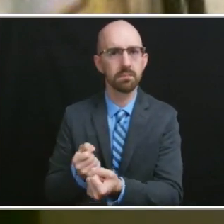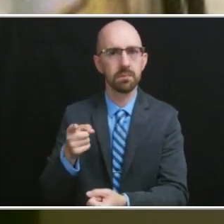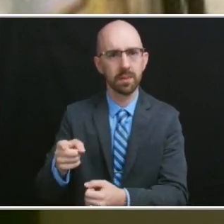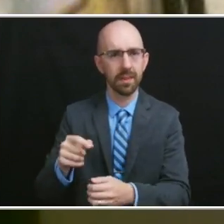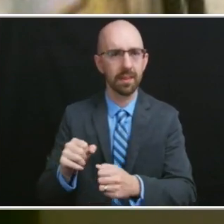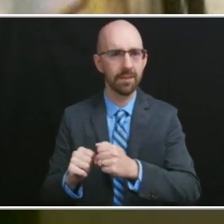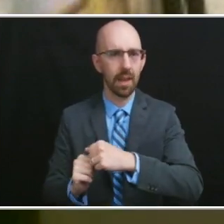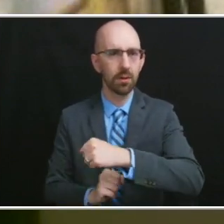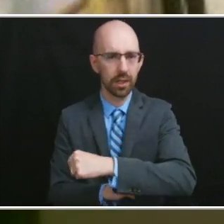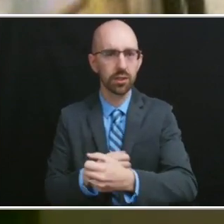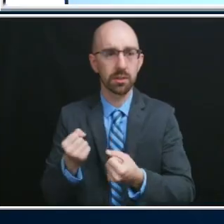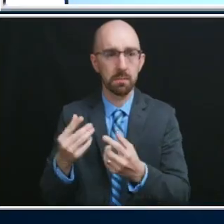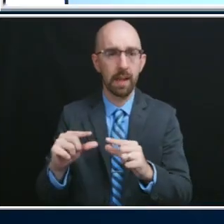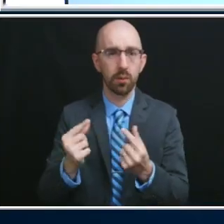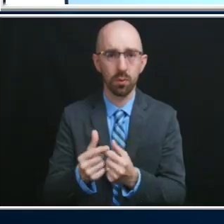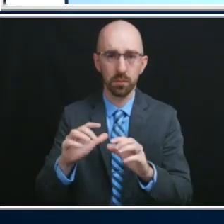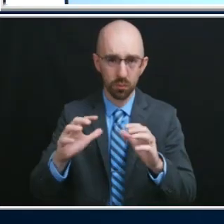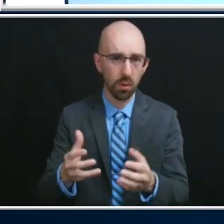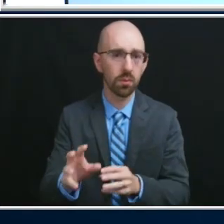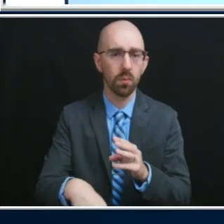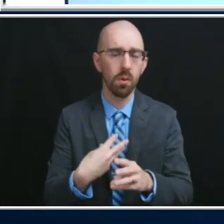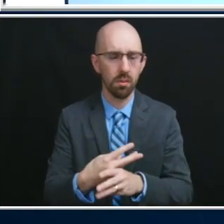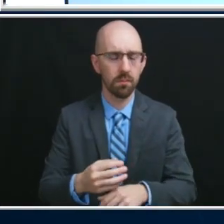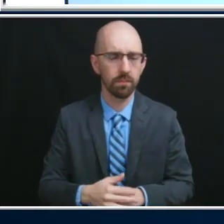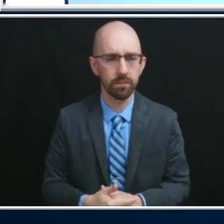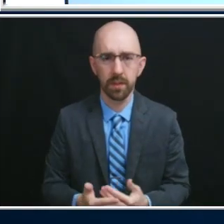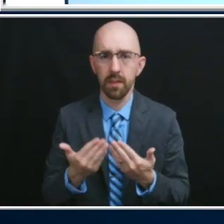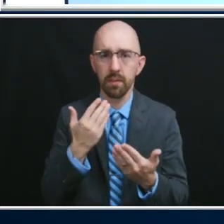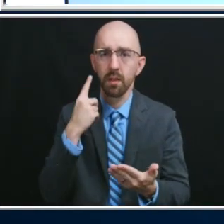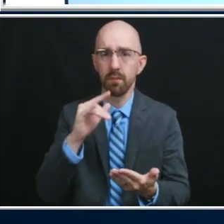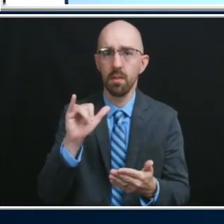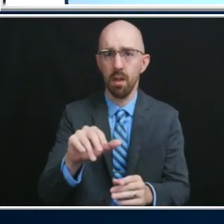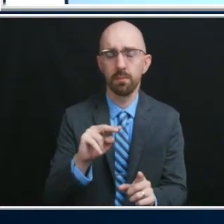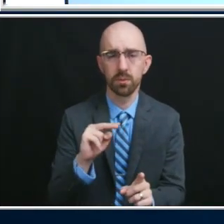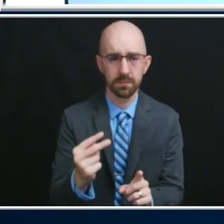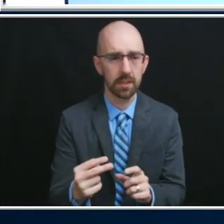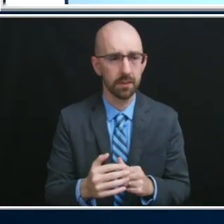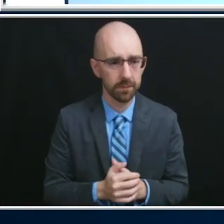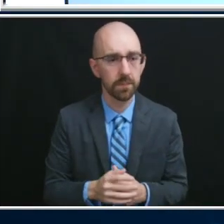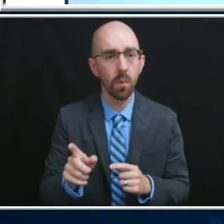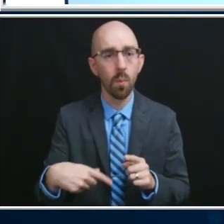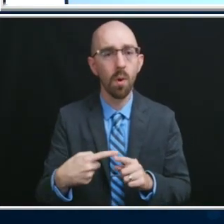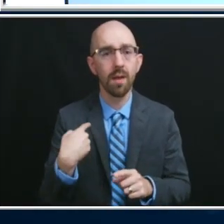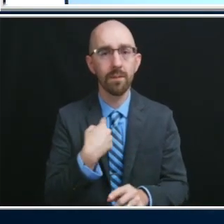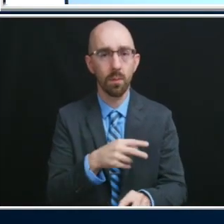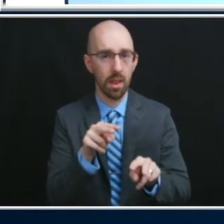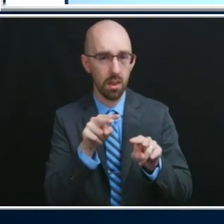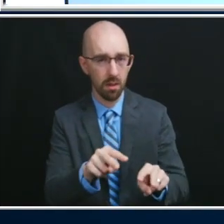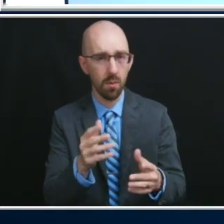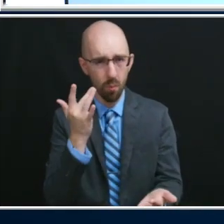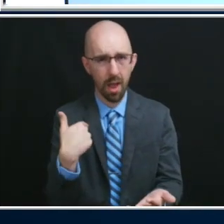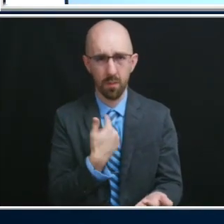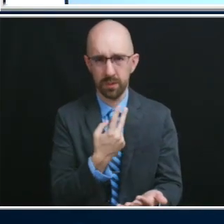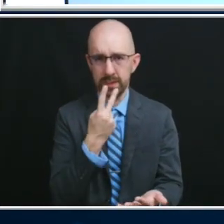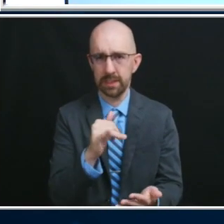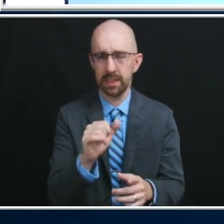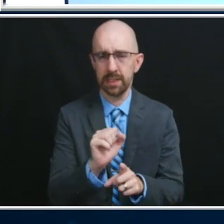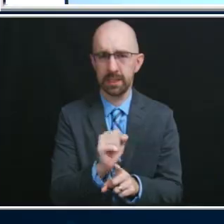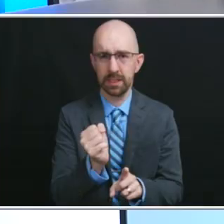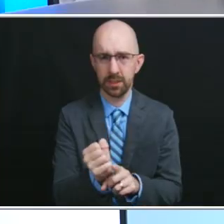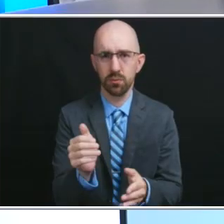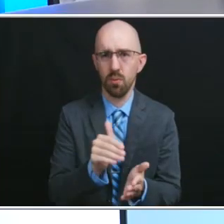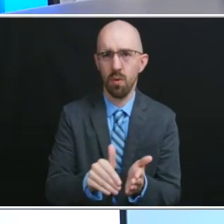world. Okay, great. Thank you for all of that perspective. So when we're looking at this, why do we see this condition most often